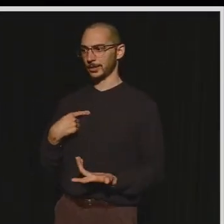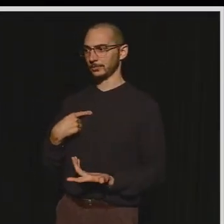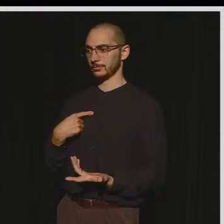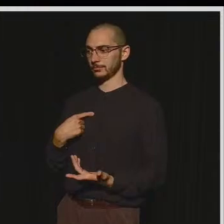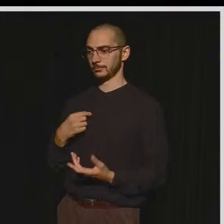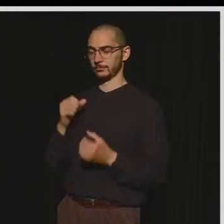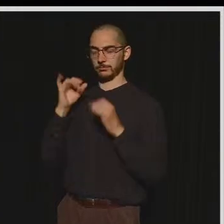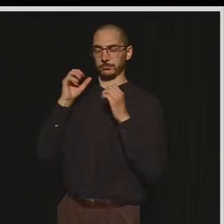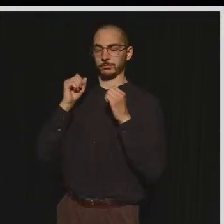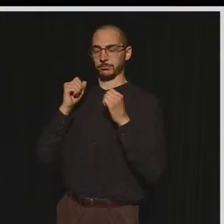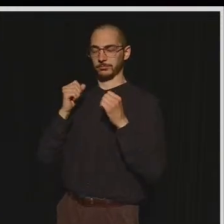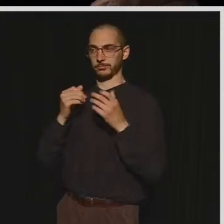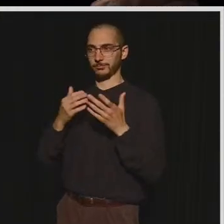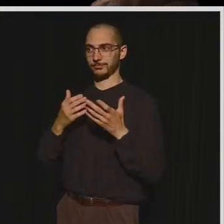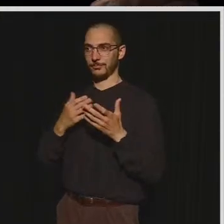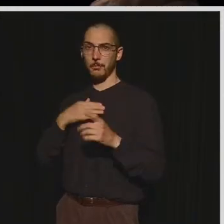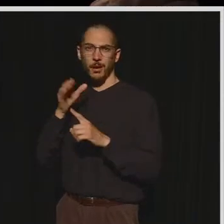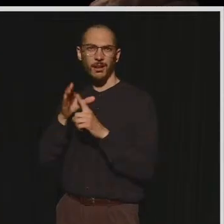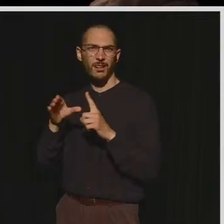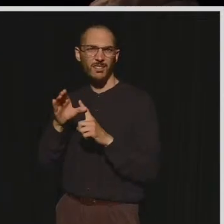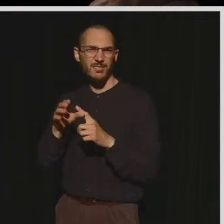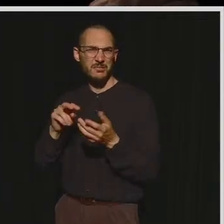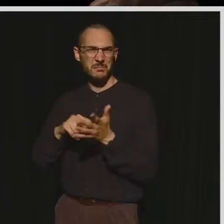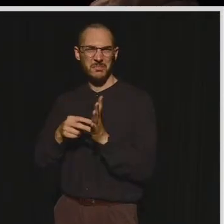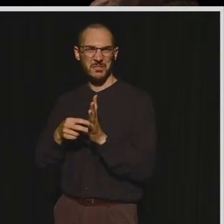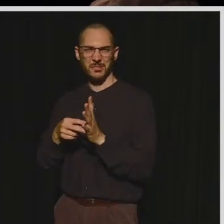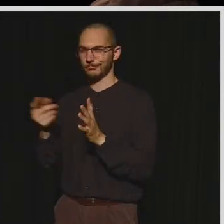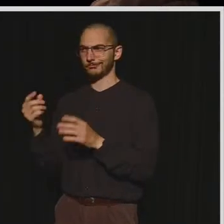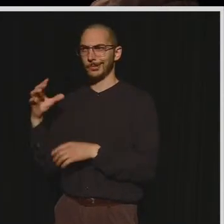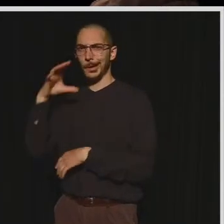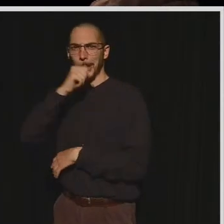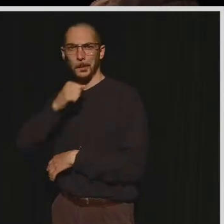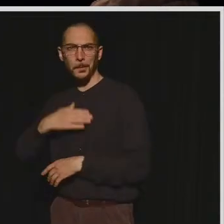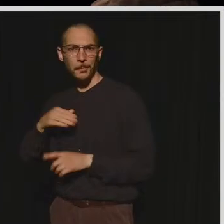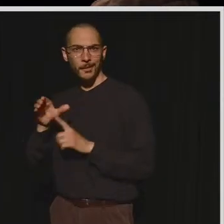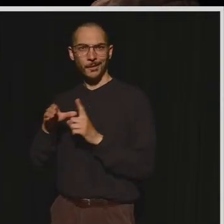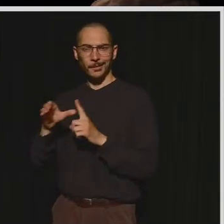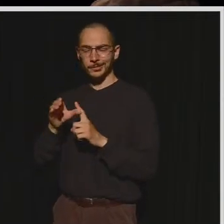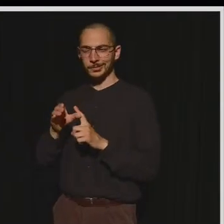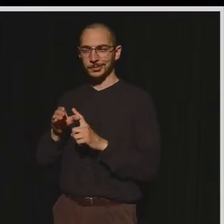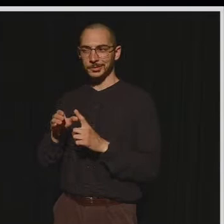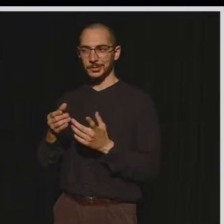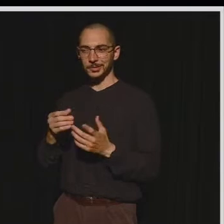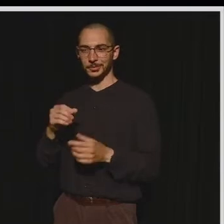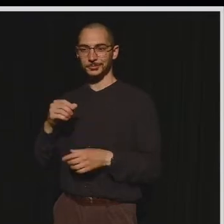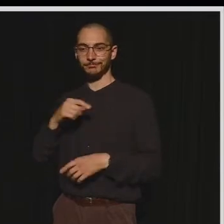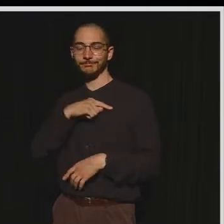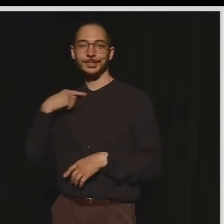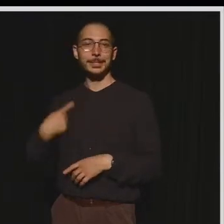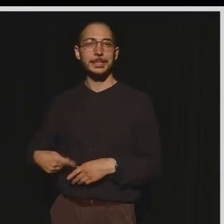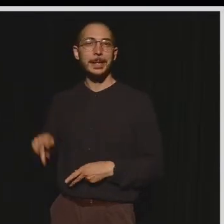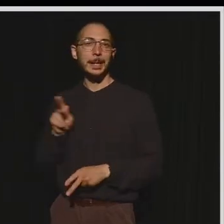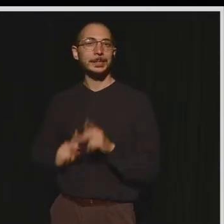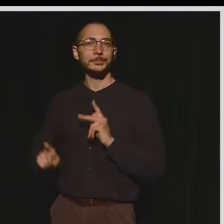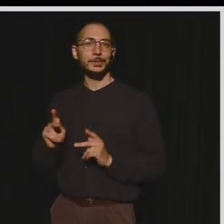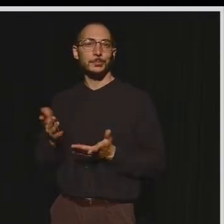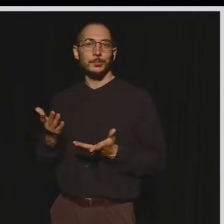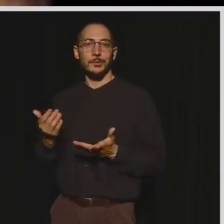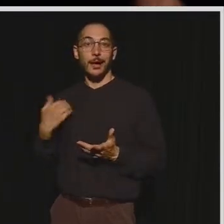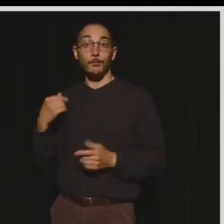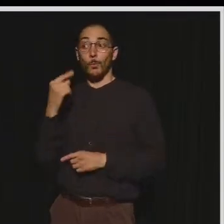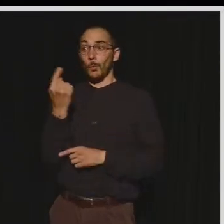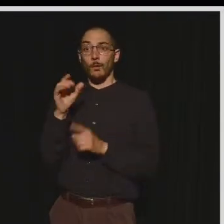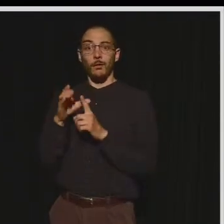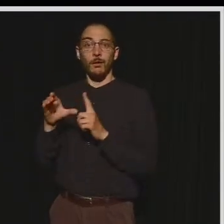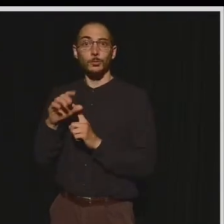people as a monolith, right? We don't paint, folks from the Bible Belt like lamely, and that's like not all